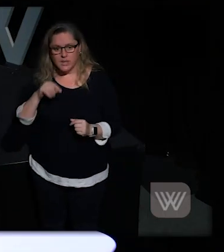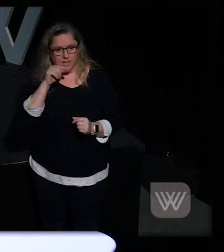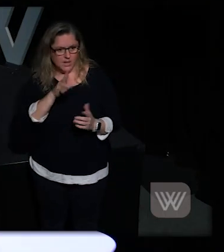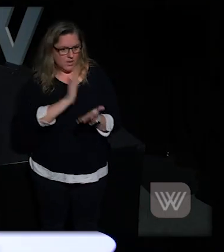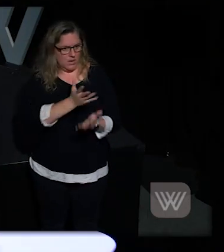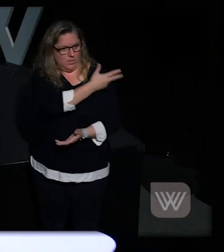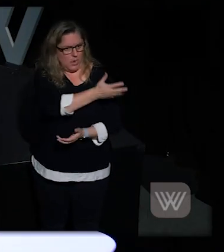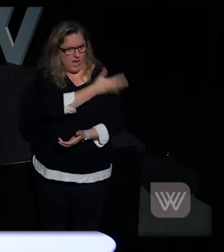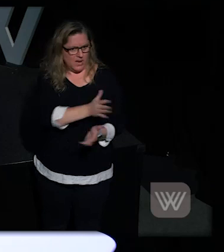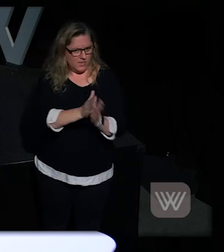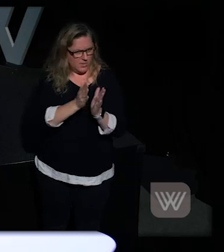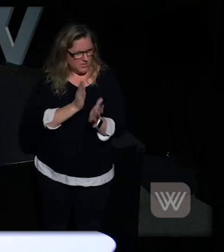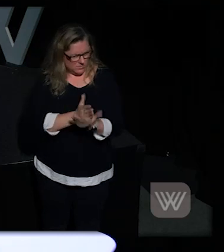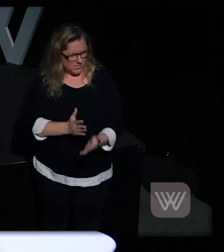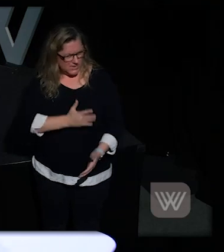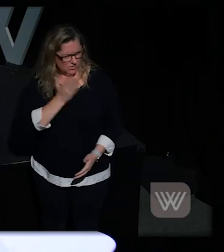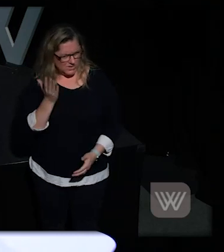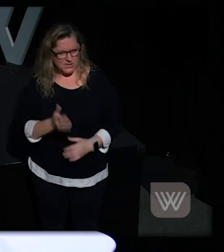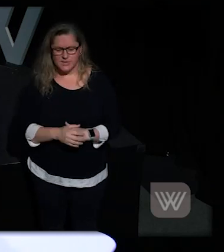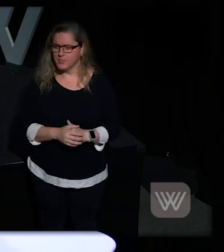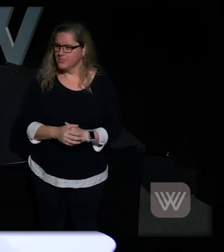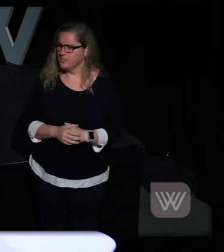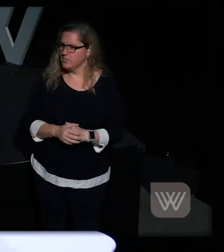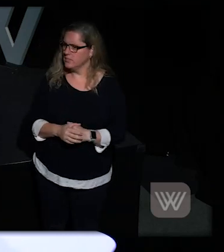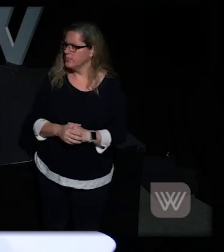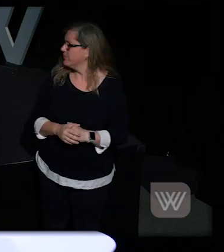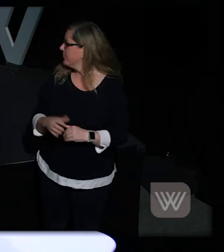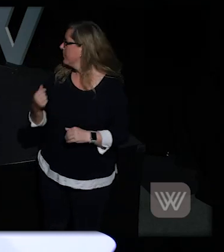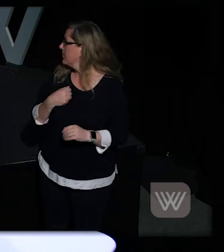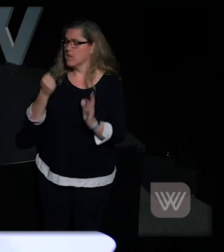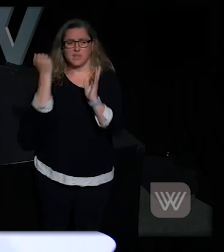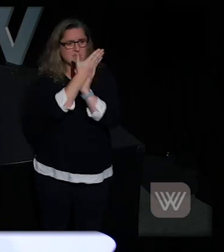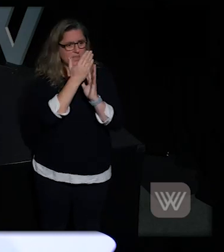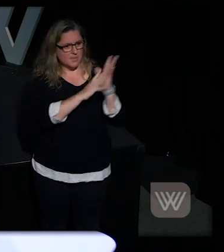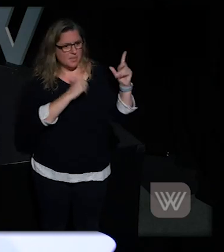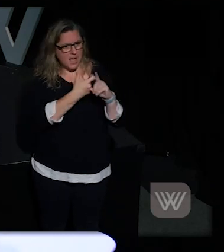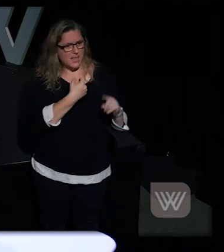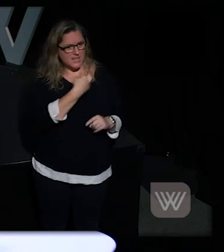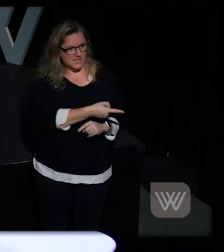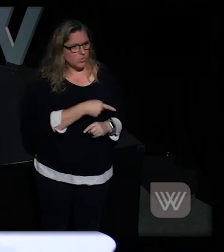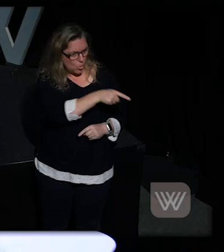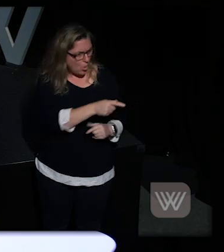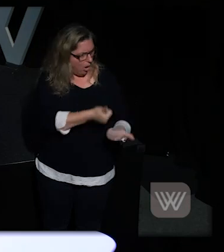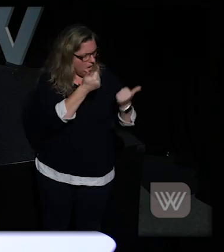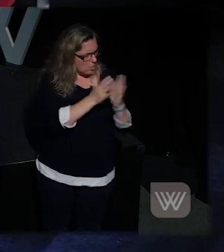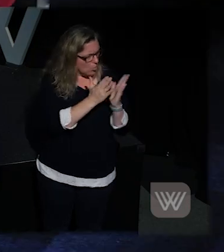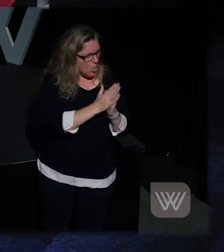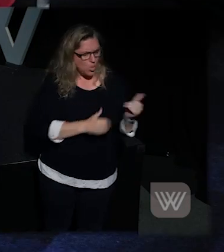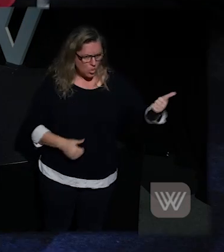They're really proud of the book, which is interesting. So I sent it to Mark and he wrote back and said, this is a really good